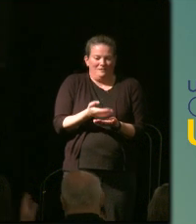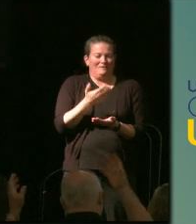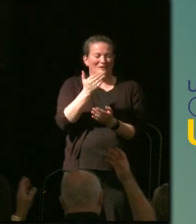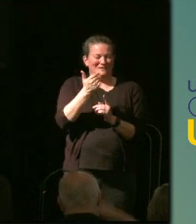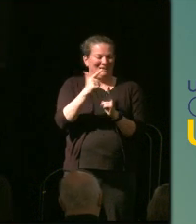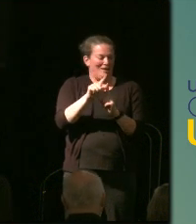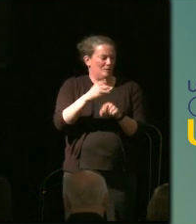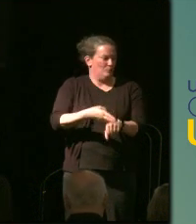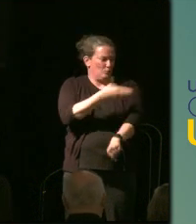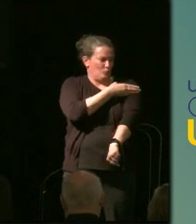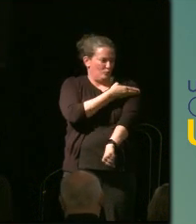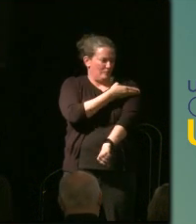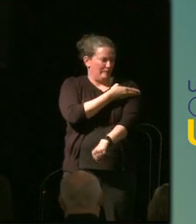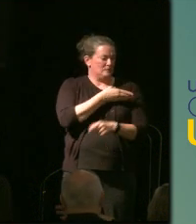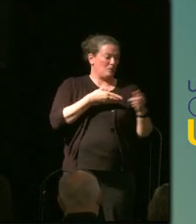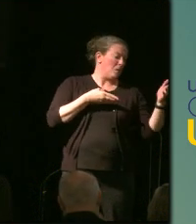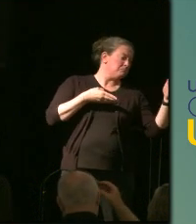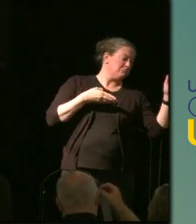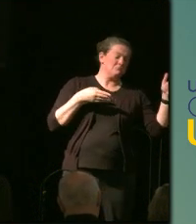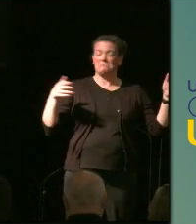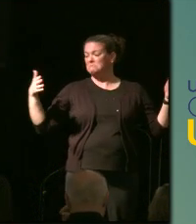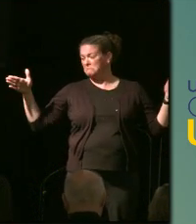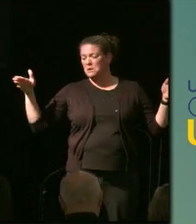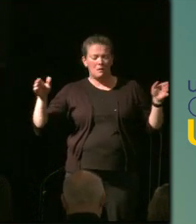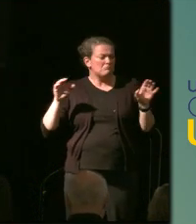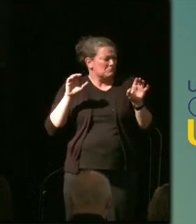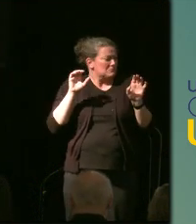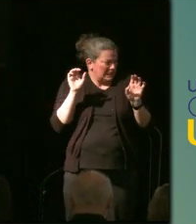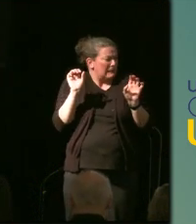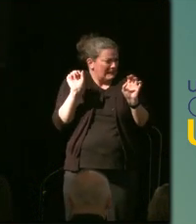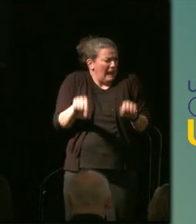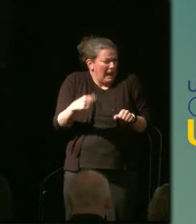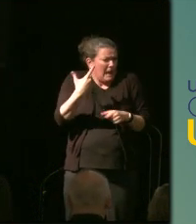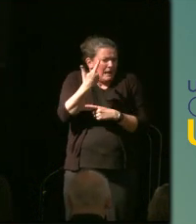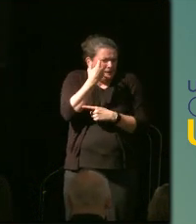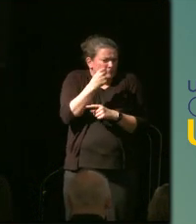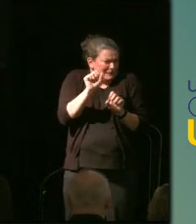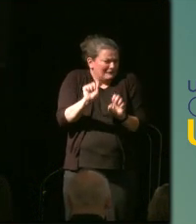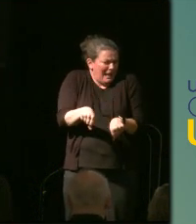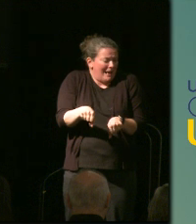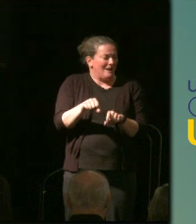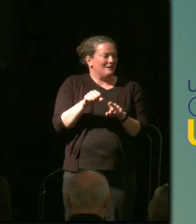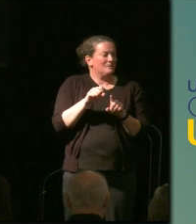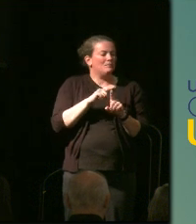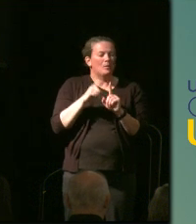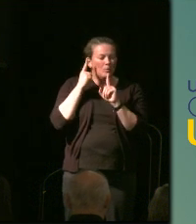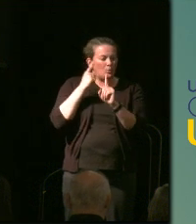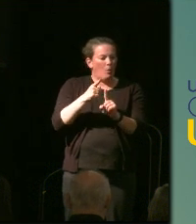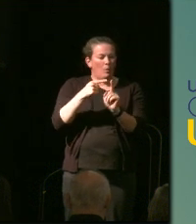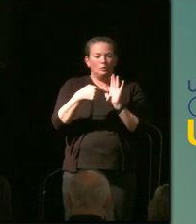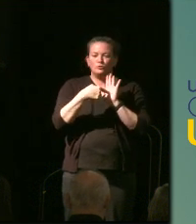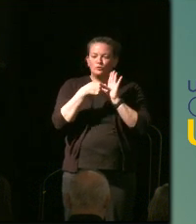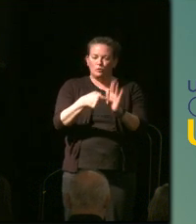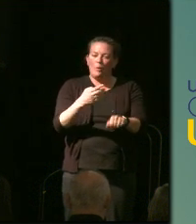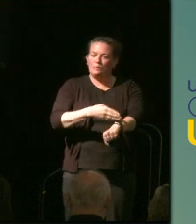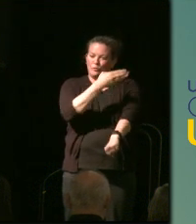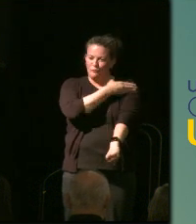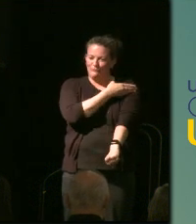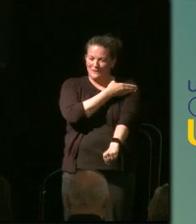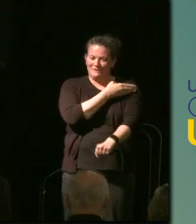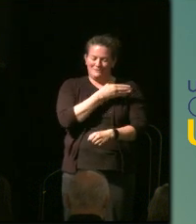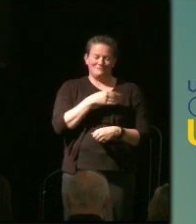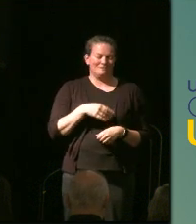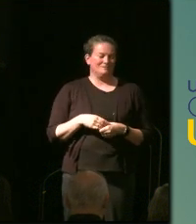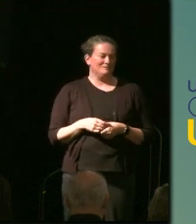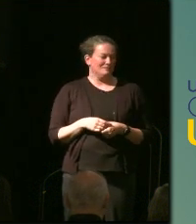doesn't work in those patients, doesn't mean we won't be able to use it in those patients. It means what we're trying to aim for is that 15-letter difference of increase in